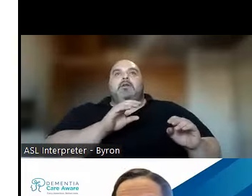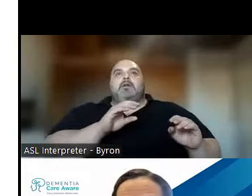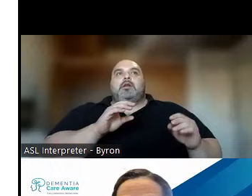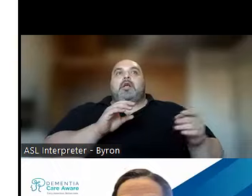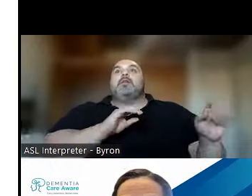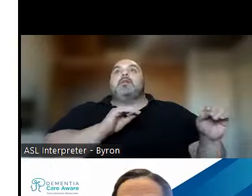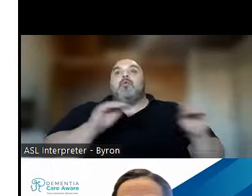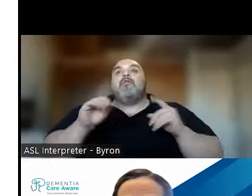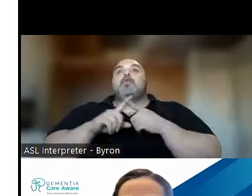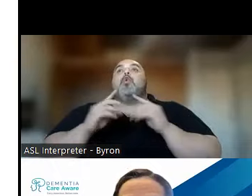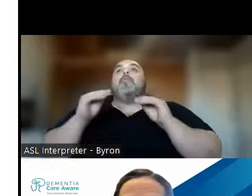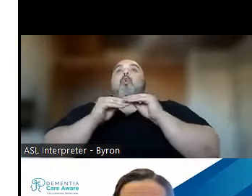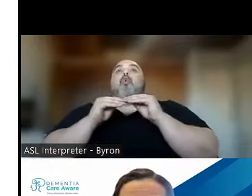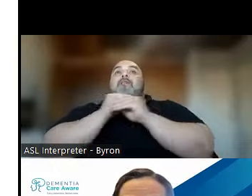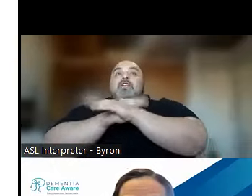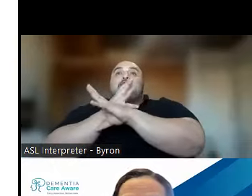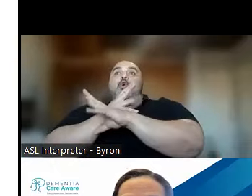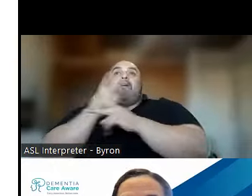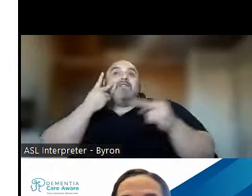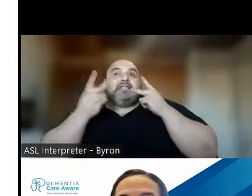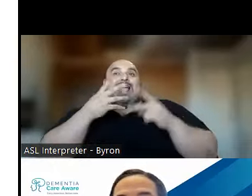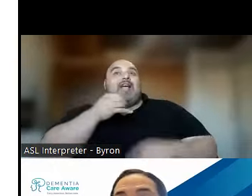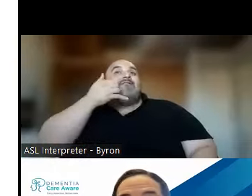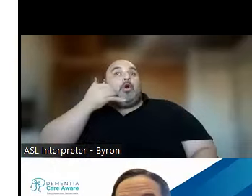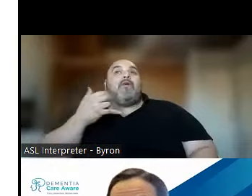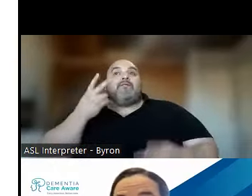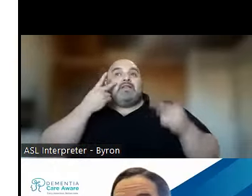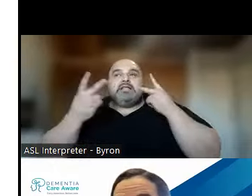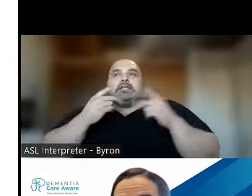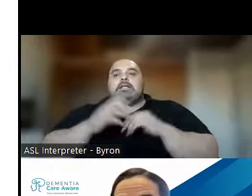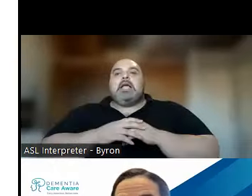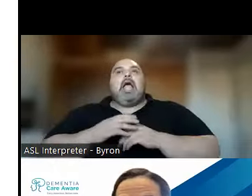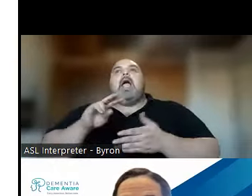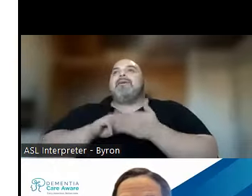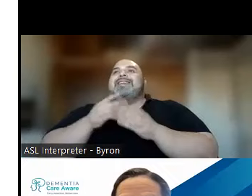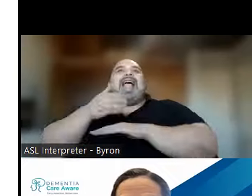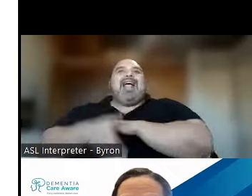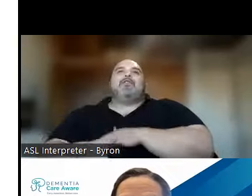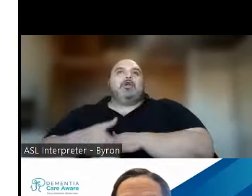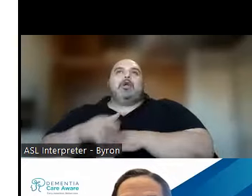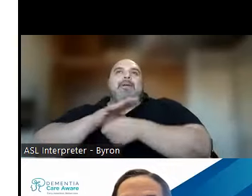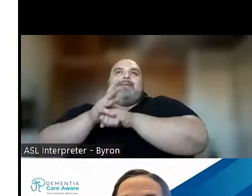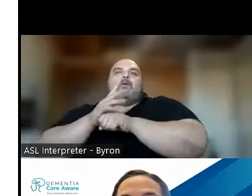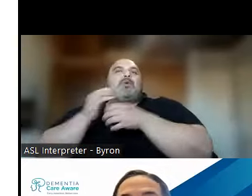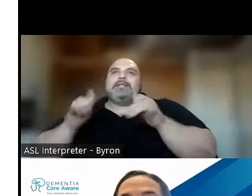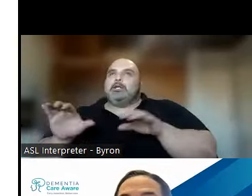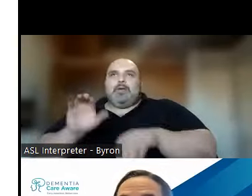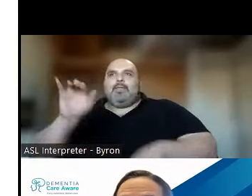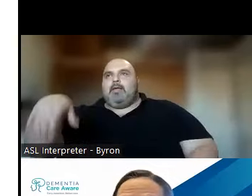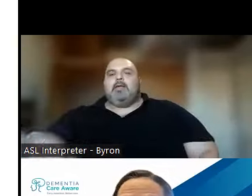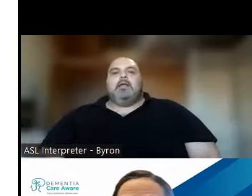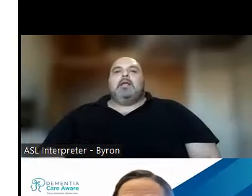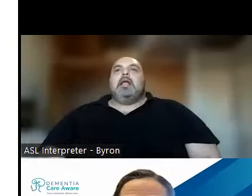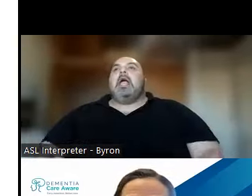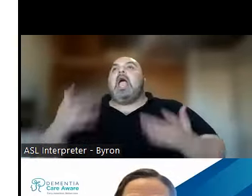swiftly to a lot more video visits and phone visits. Even after the pandemic, we're still doing this.